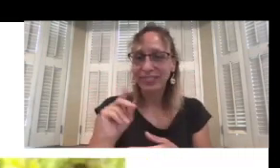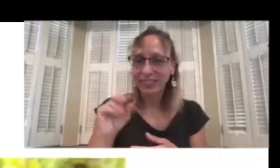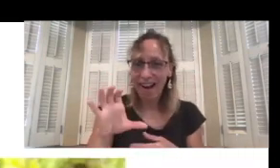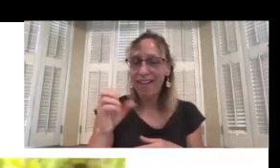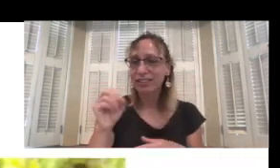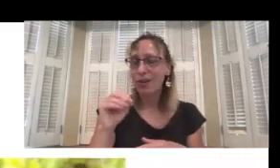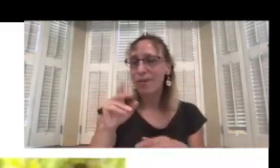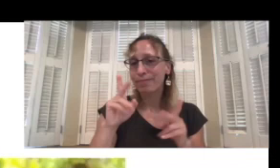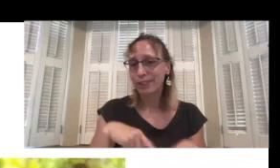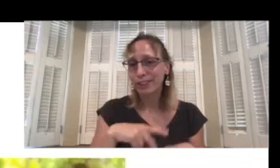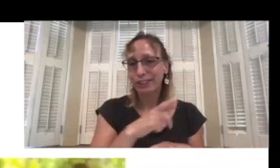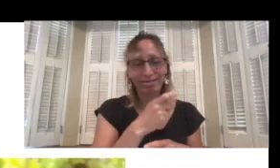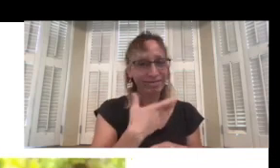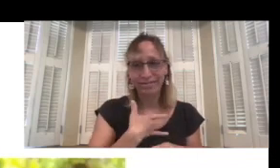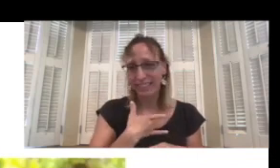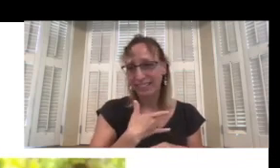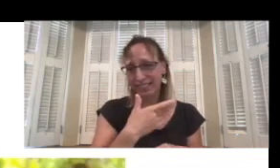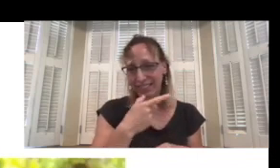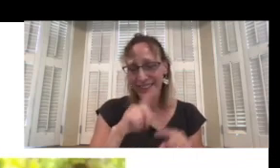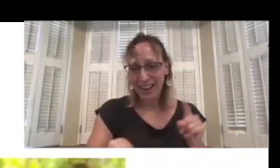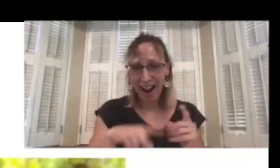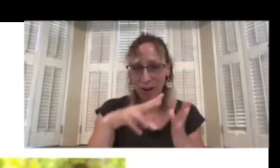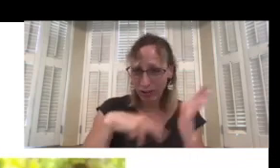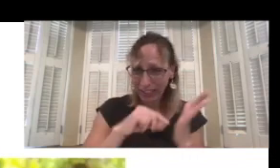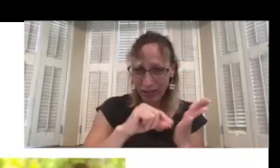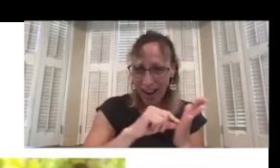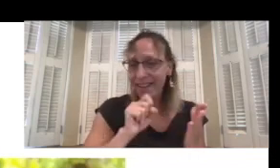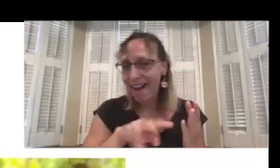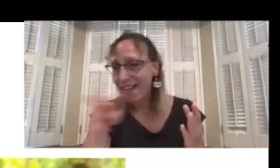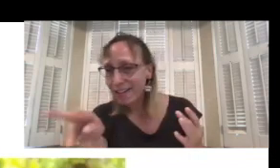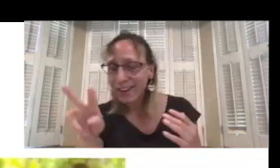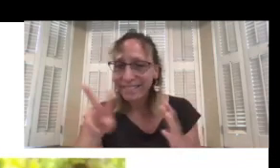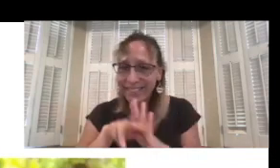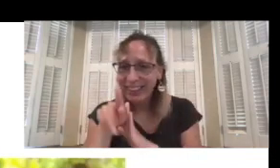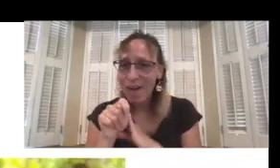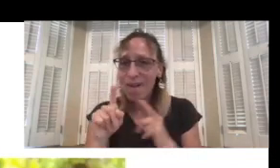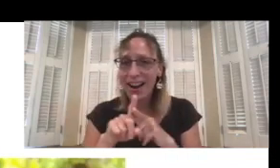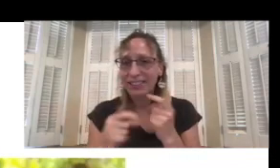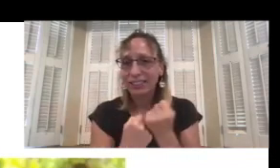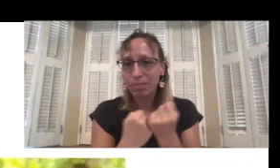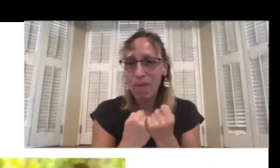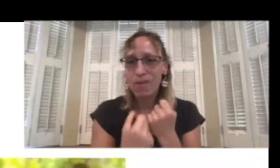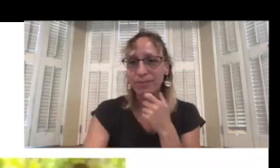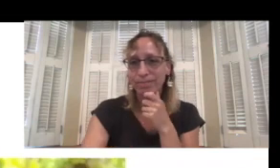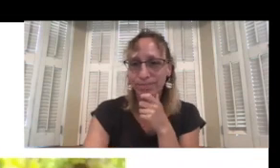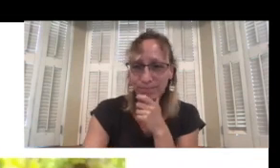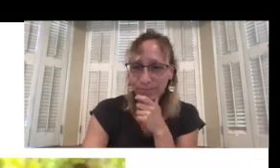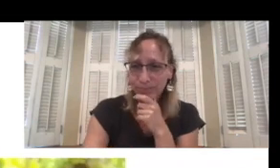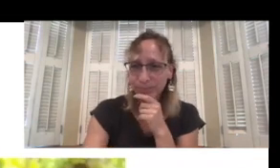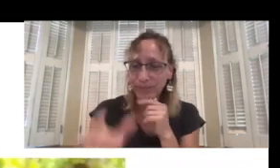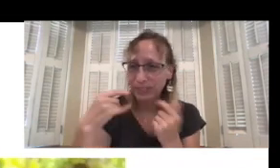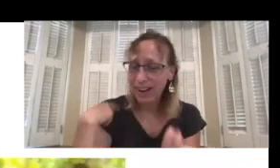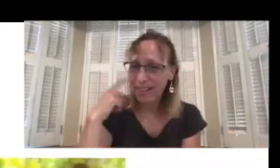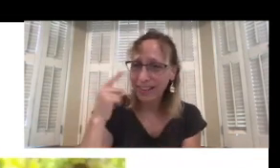videos right there in the document in Google Classroom. That way, if a person feels like, you know, they're struggling